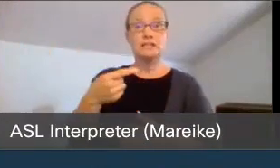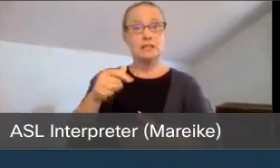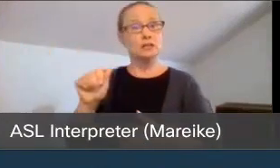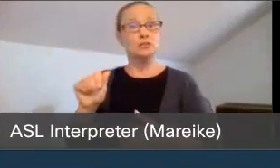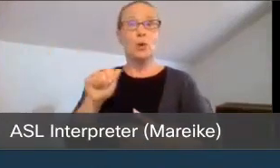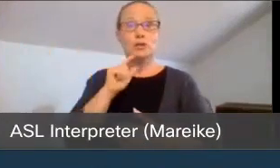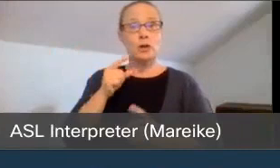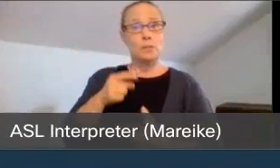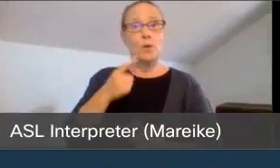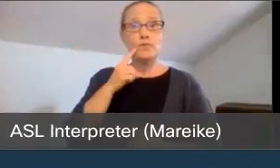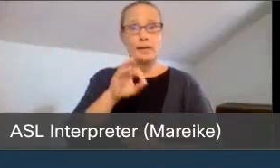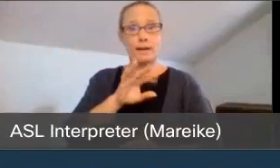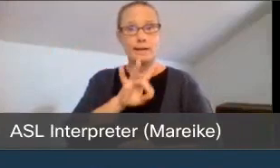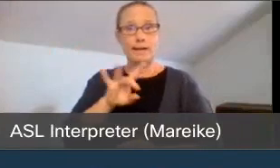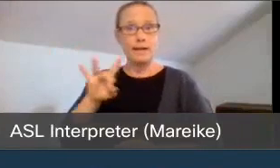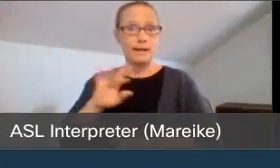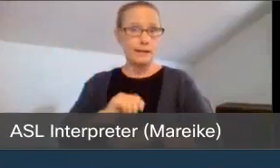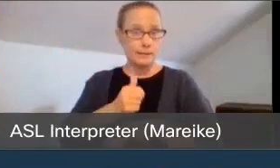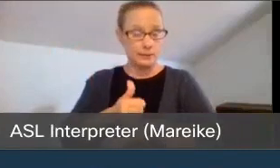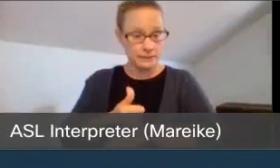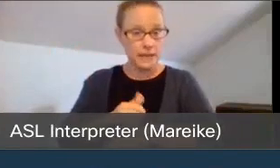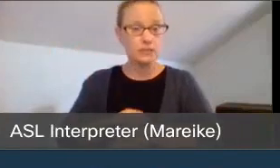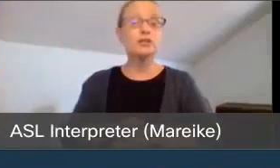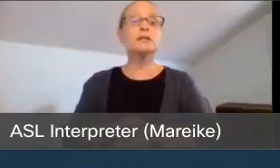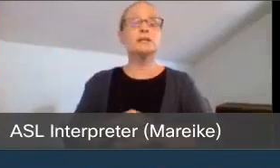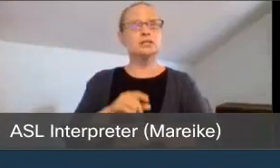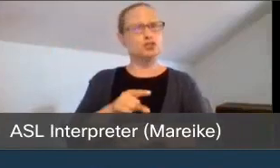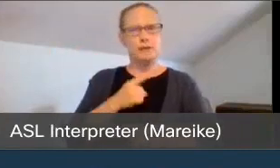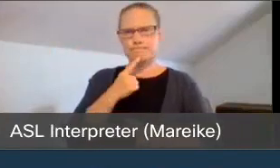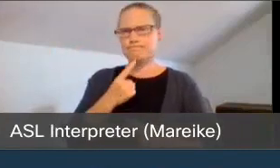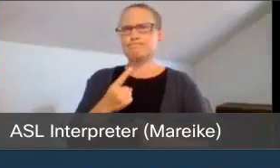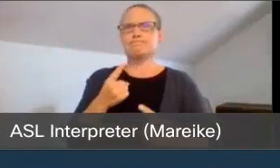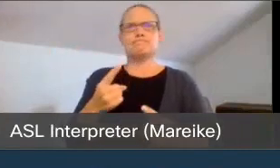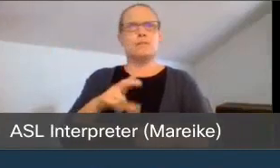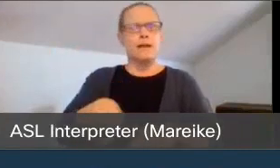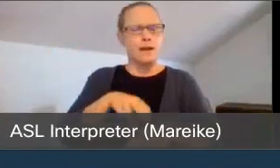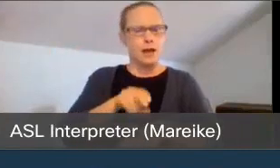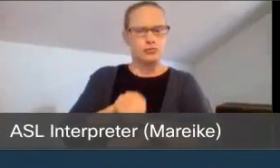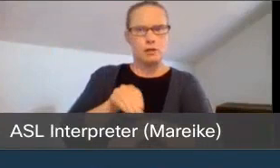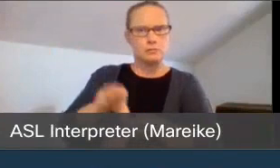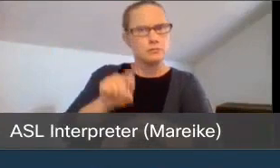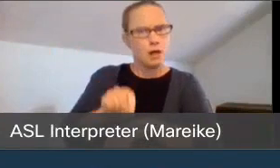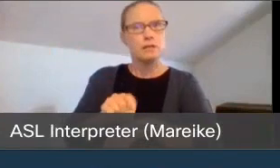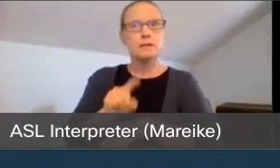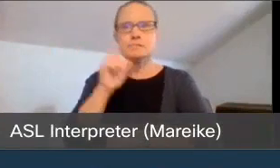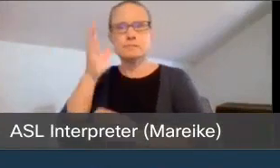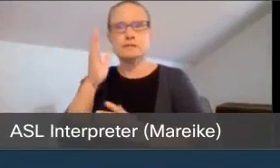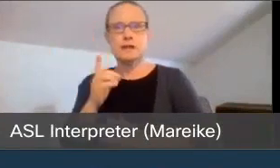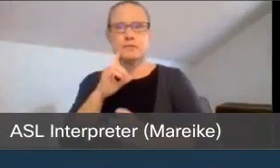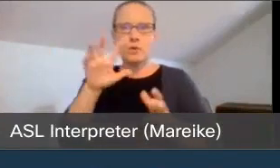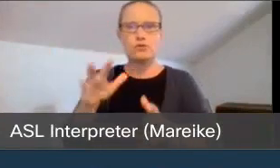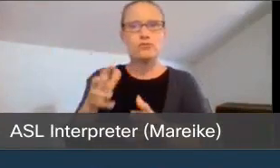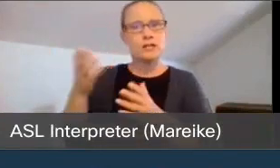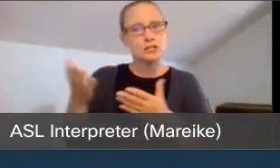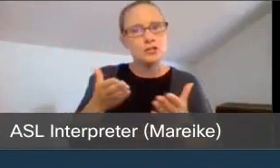of 988 implementation. She's a sought-after national consultant and speaker in the area of crisis